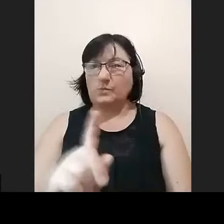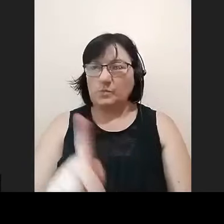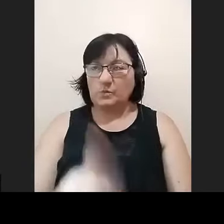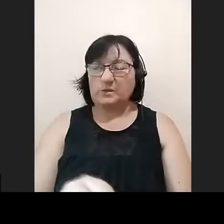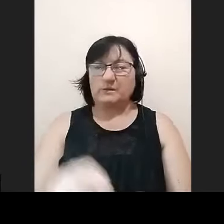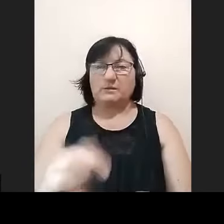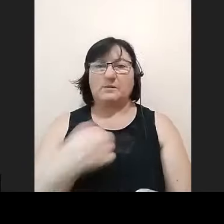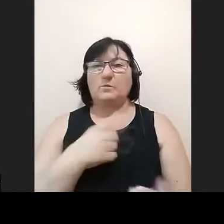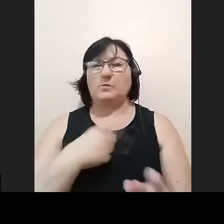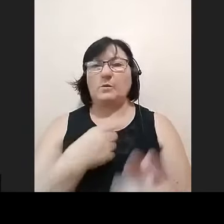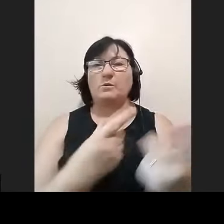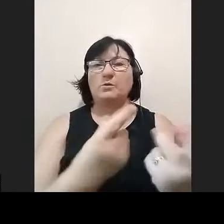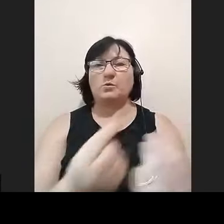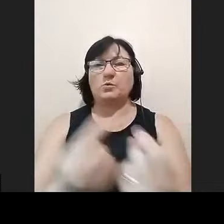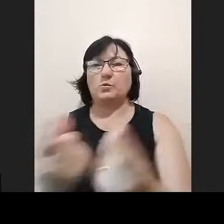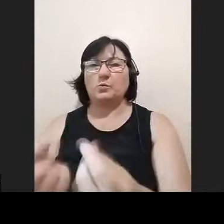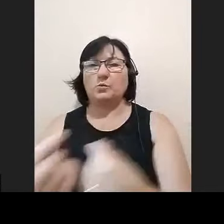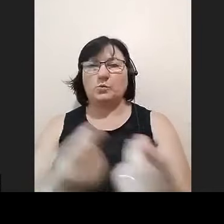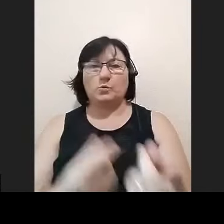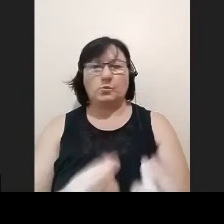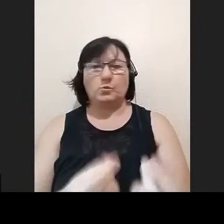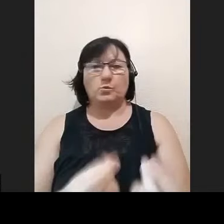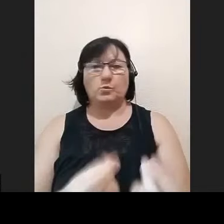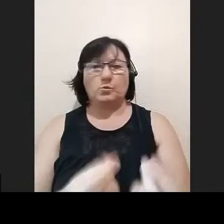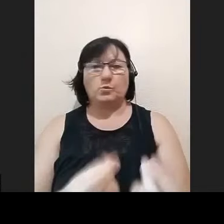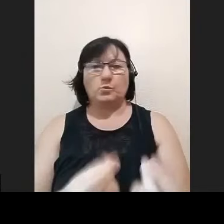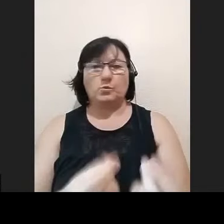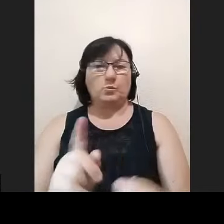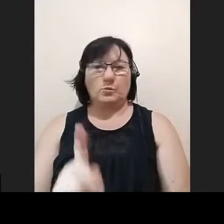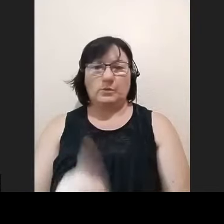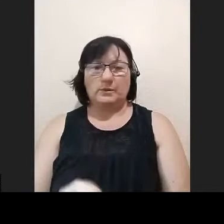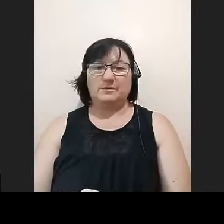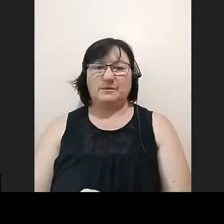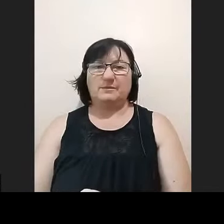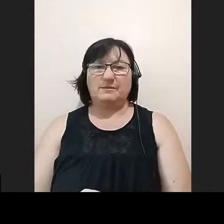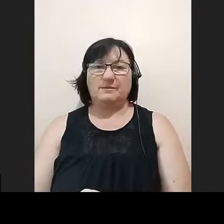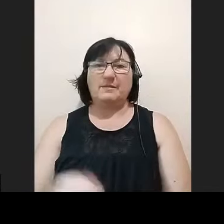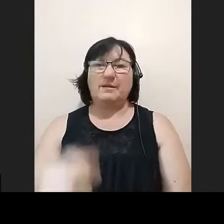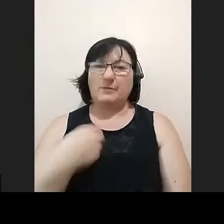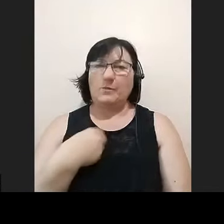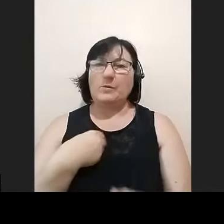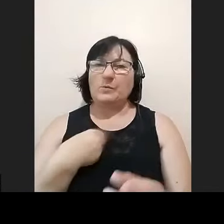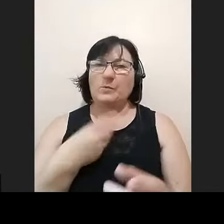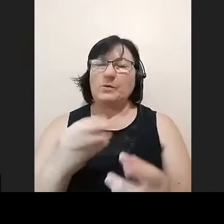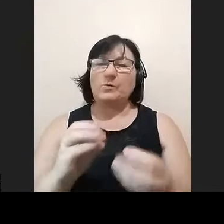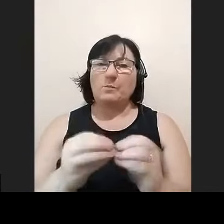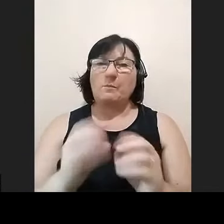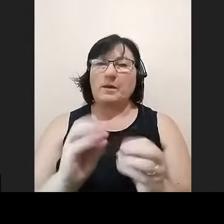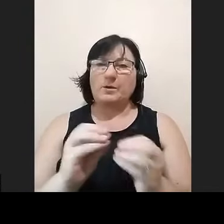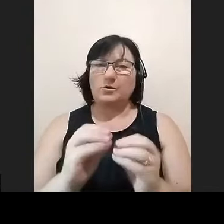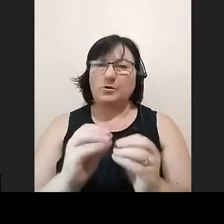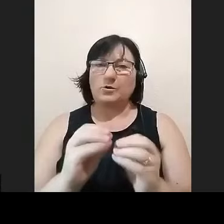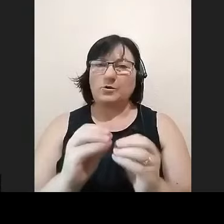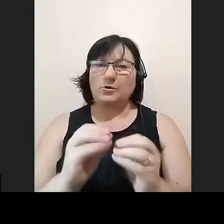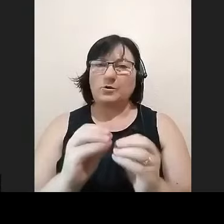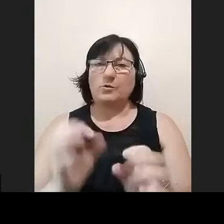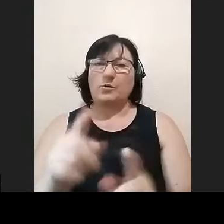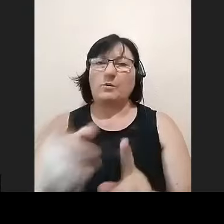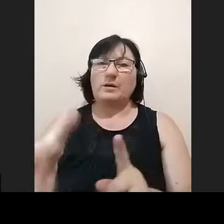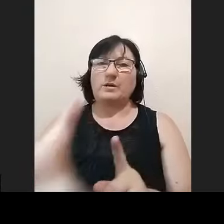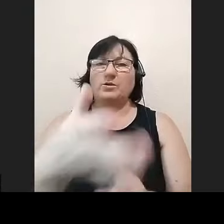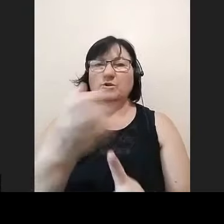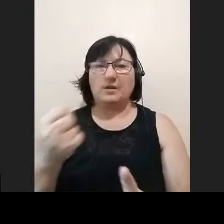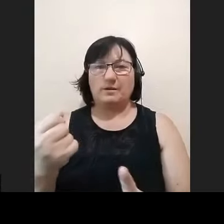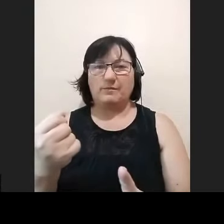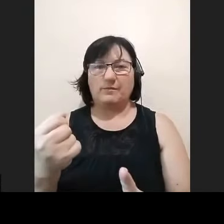a mechanism of hand-holding you and ensure that you achieve your compliance journey and enjoy the benefits. And further to that, she shared with